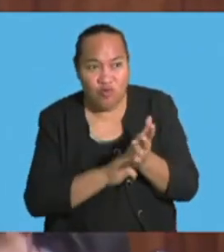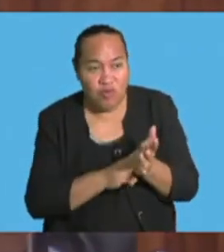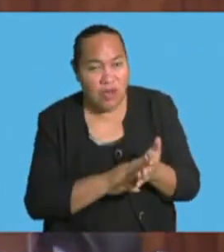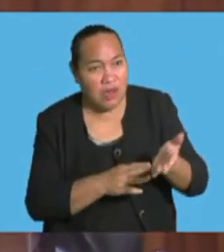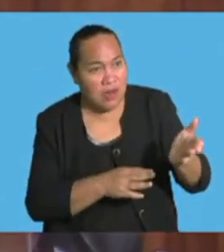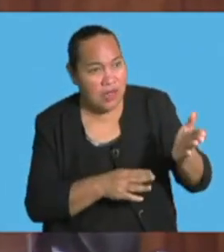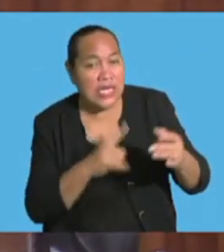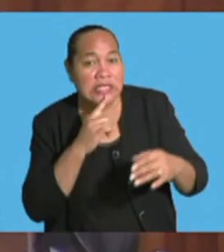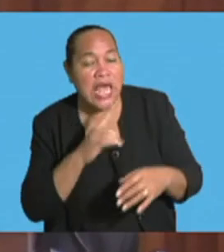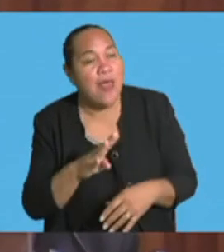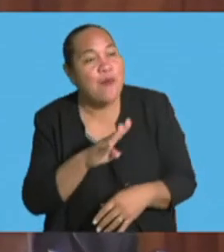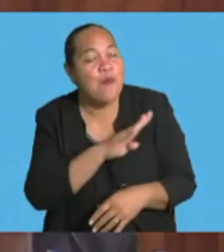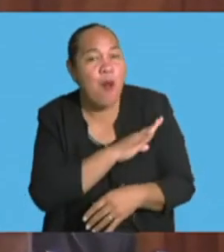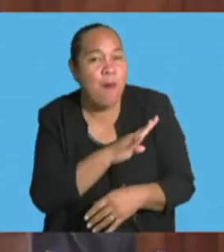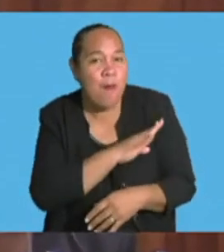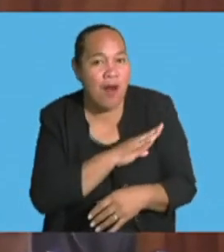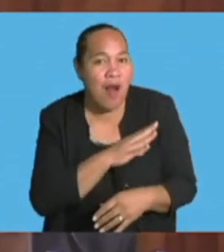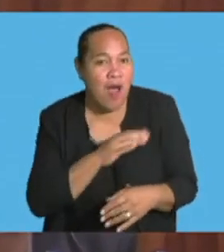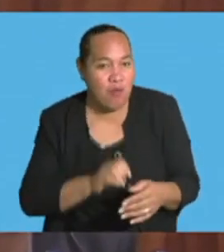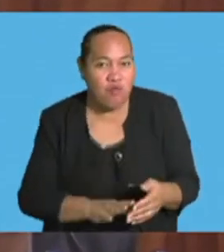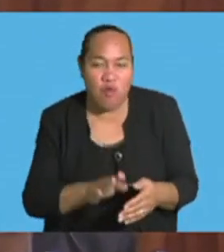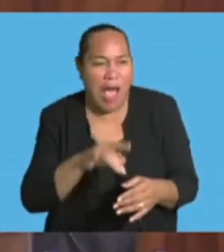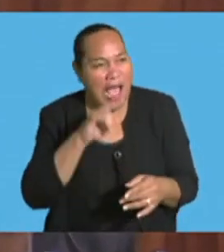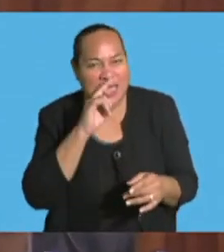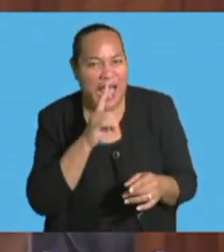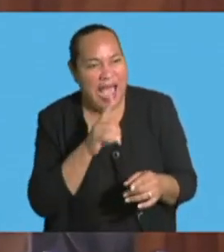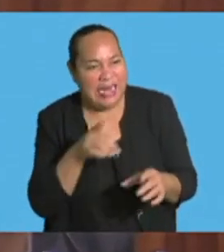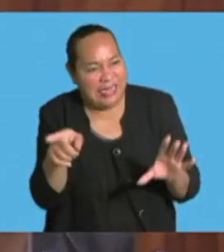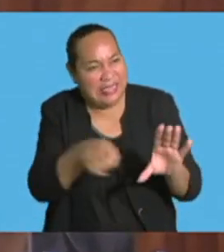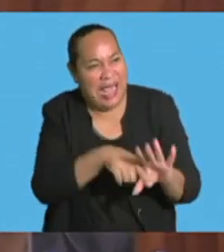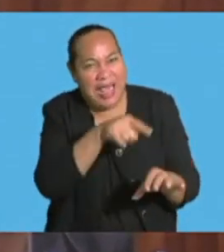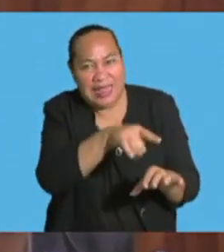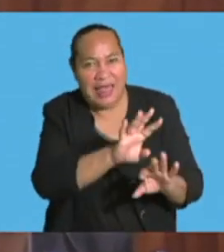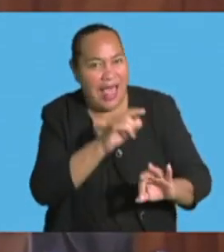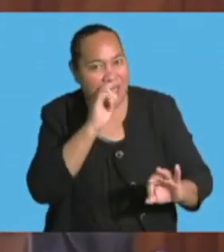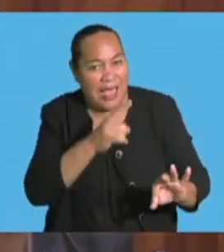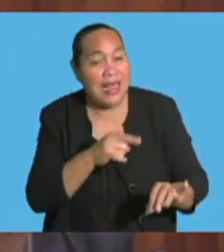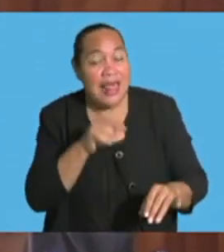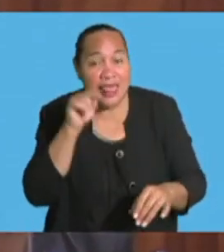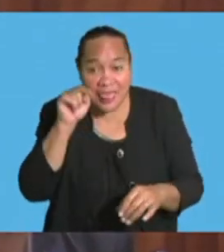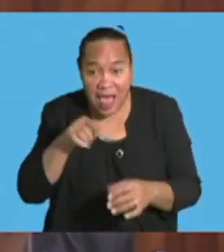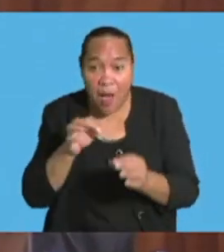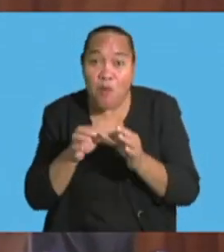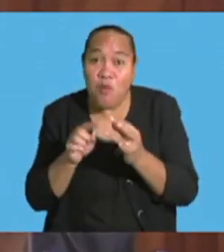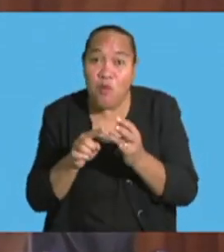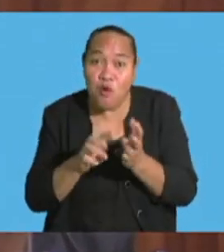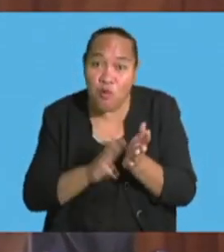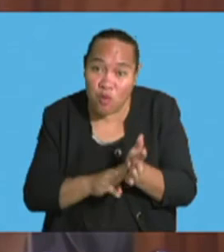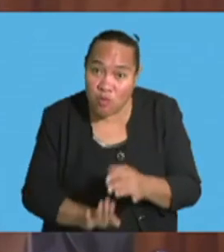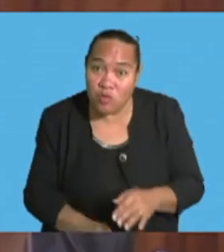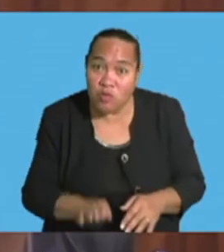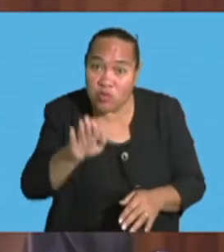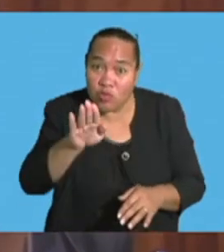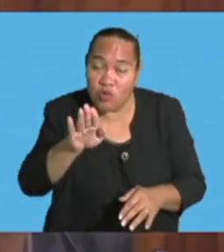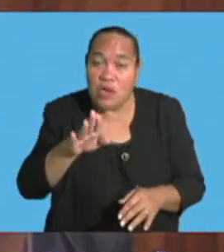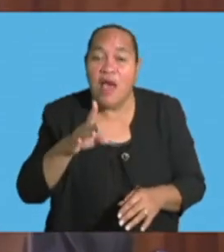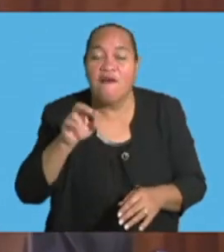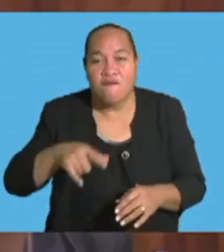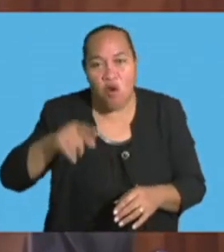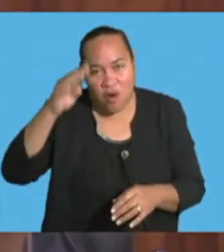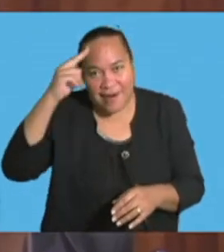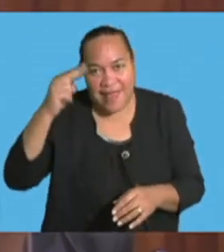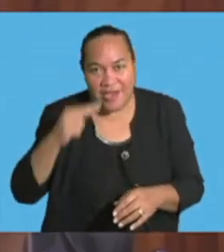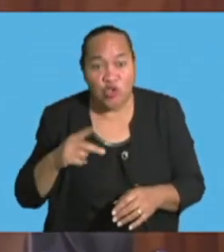Banimarama boom cannot be contained in those packets. This boom is for the nation. You need a packet size of this